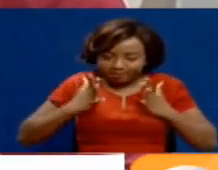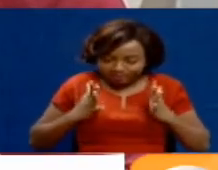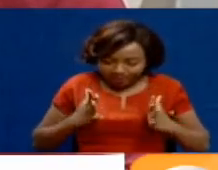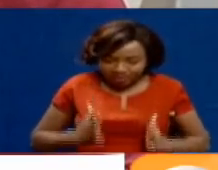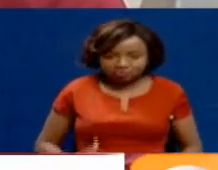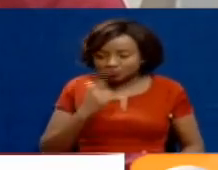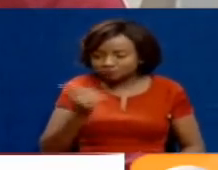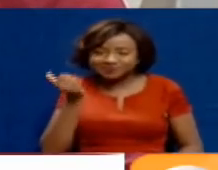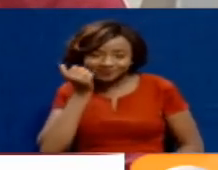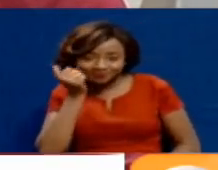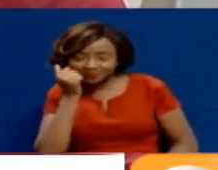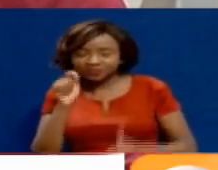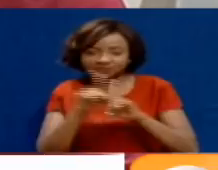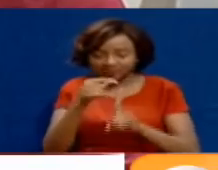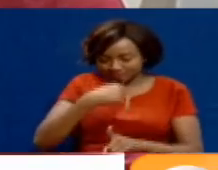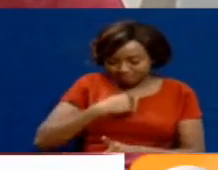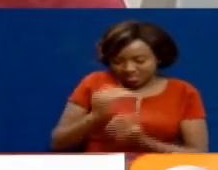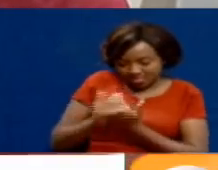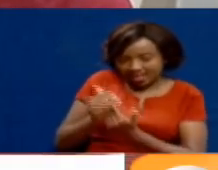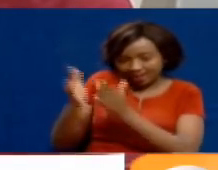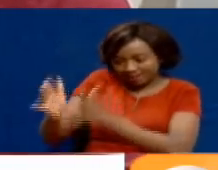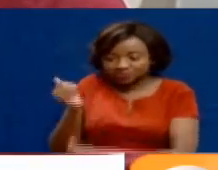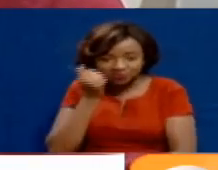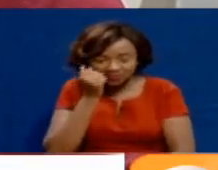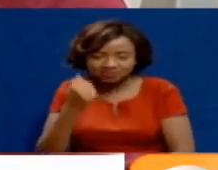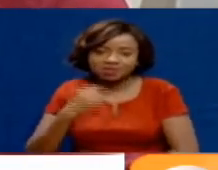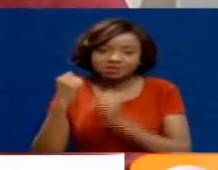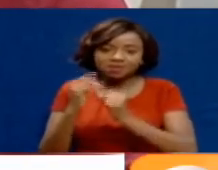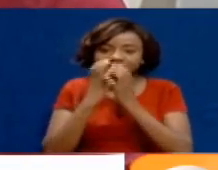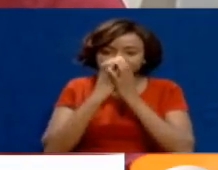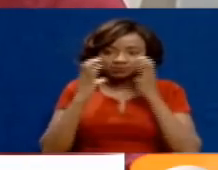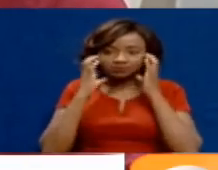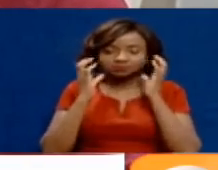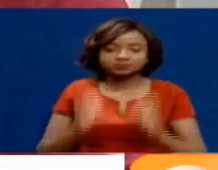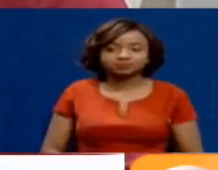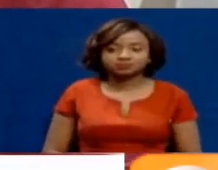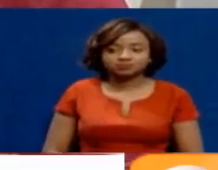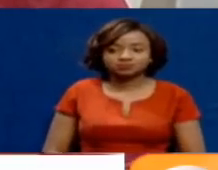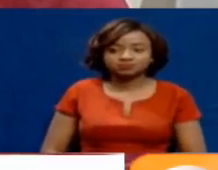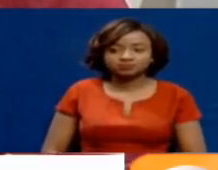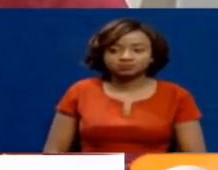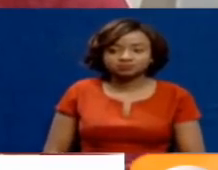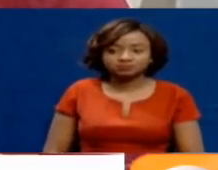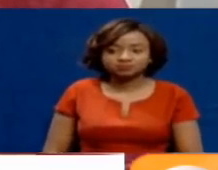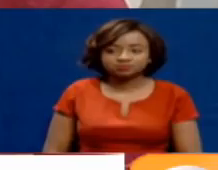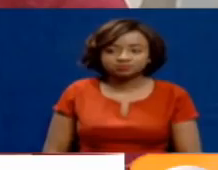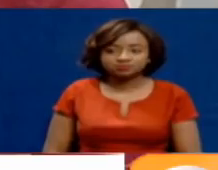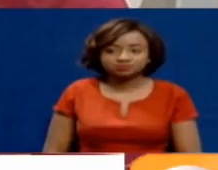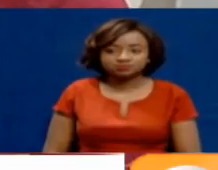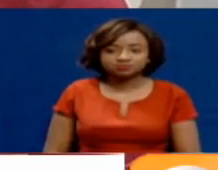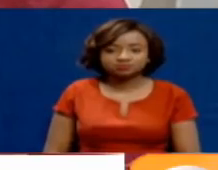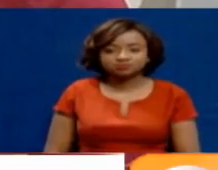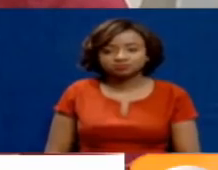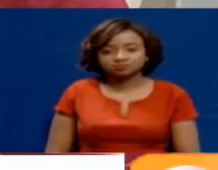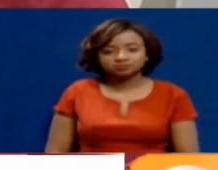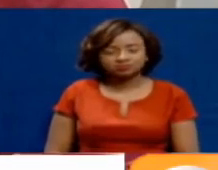wear a mask. Okay. But the general public is encouraged not to wear masks for one reason, actually two reasons. One is that they've not been shown to be effective in